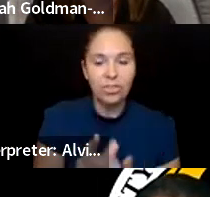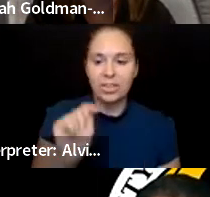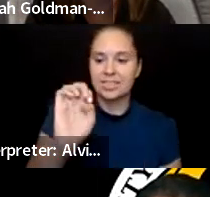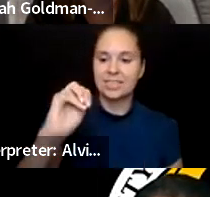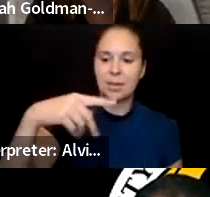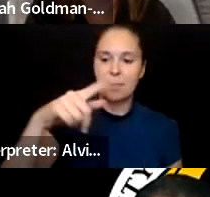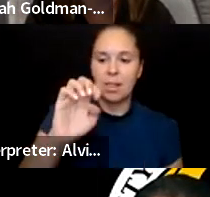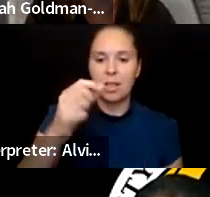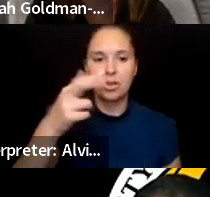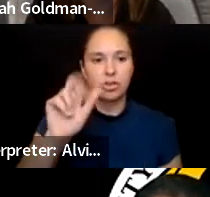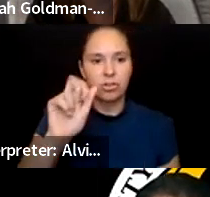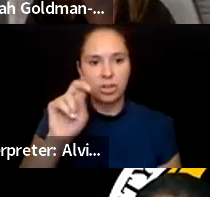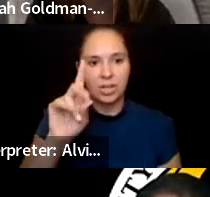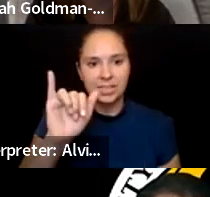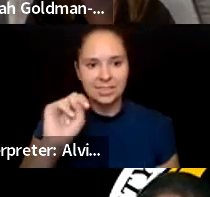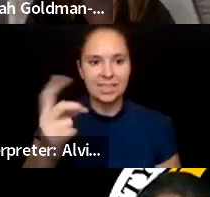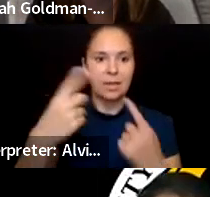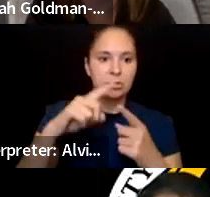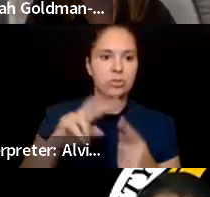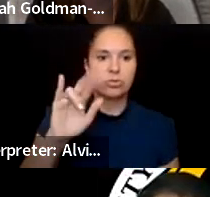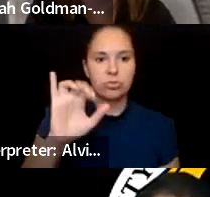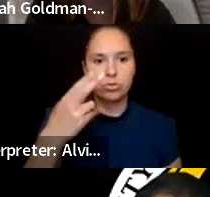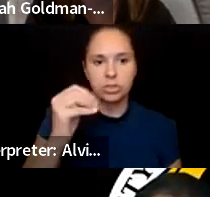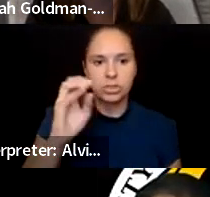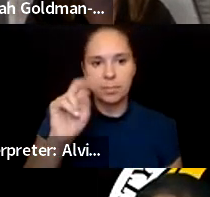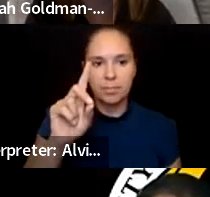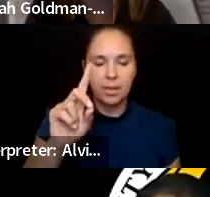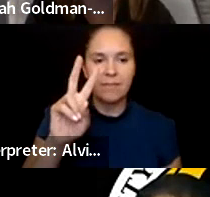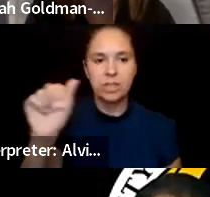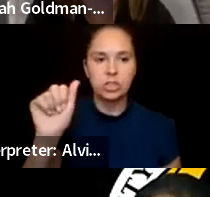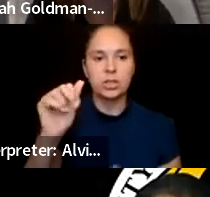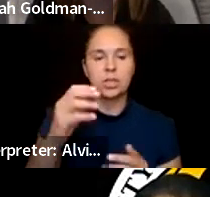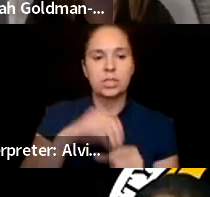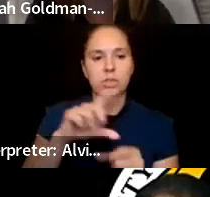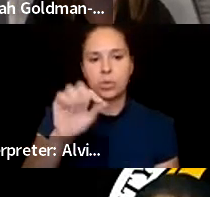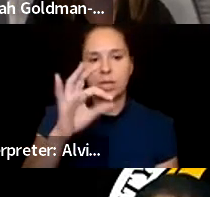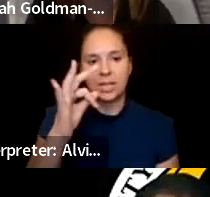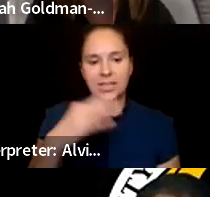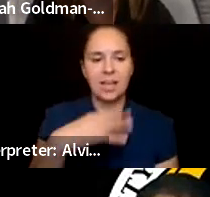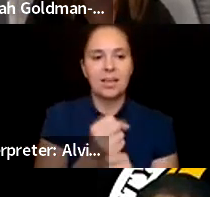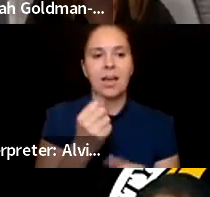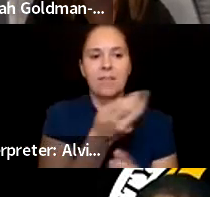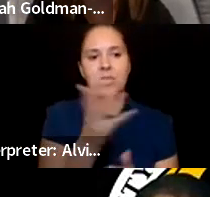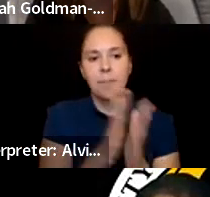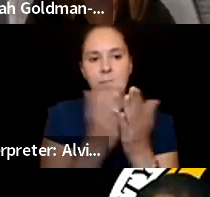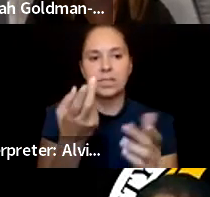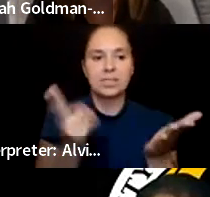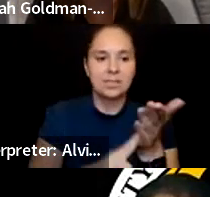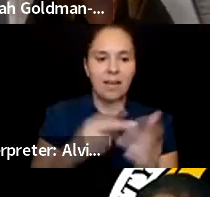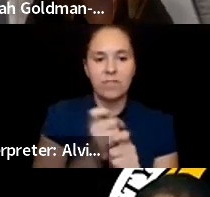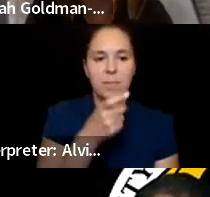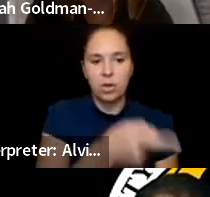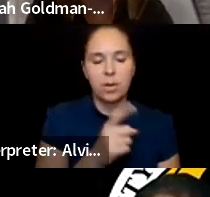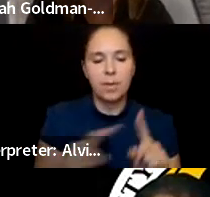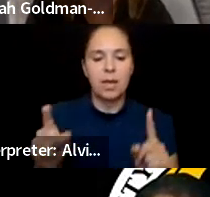She came to Richmond, Virginia in like 2019 before COVID, and I got a few books signed from her. So although